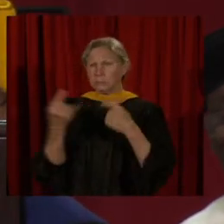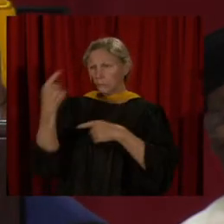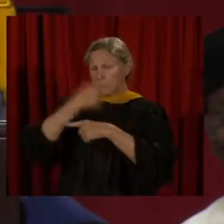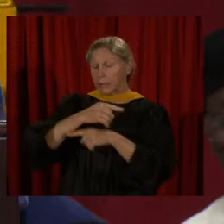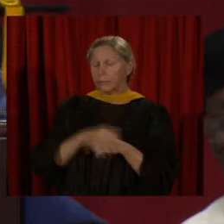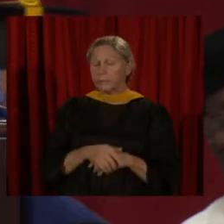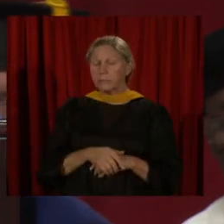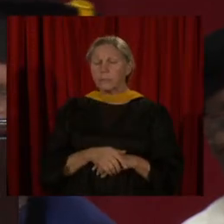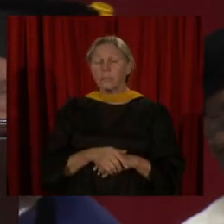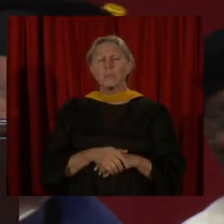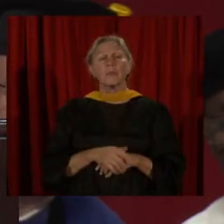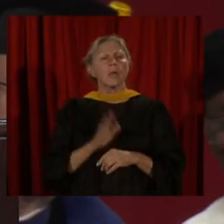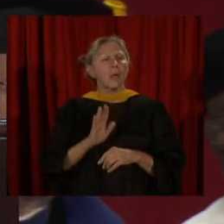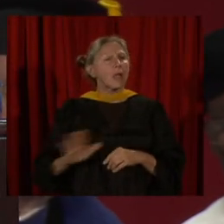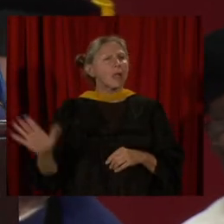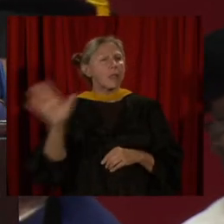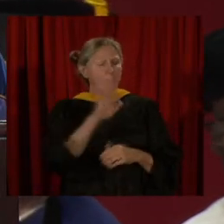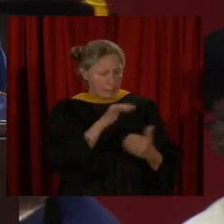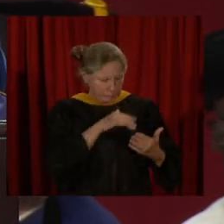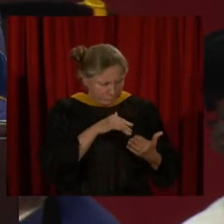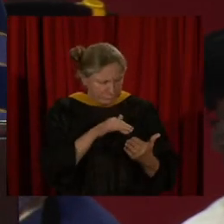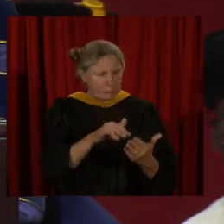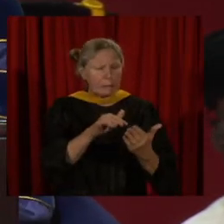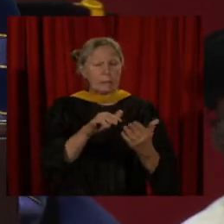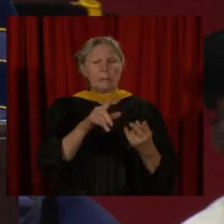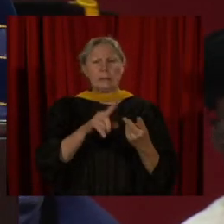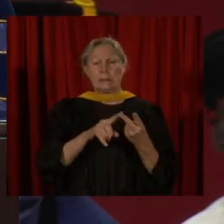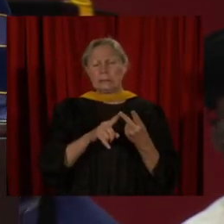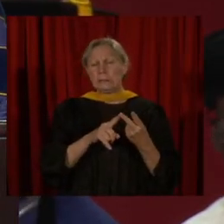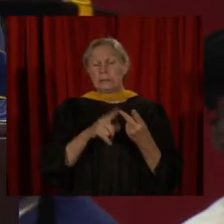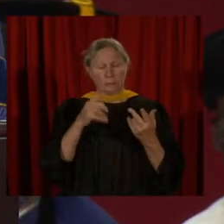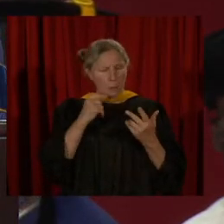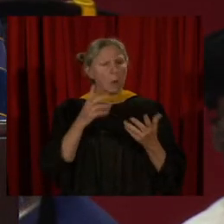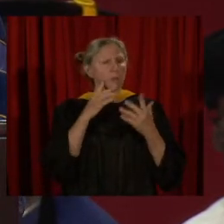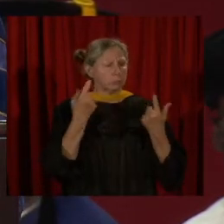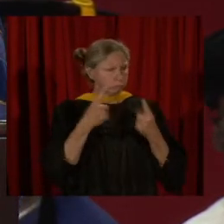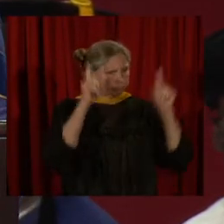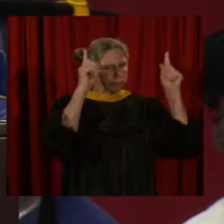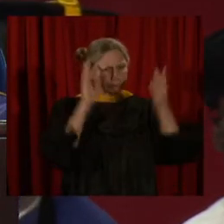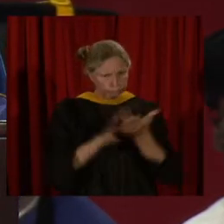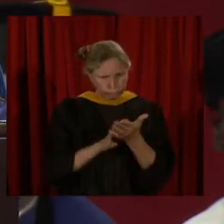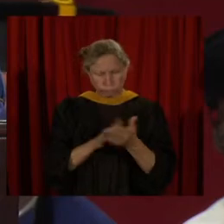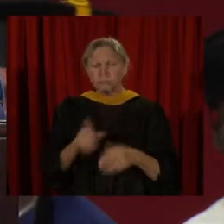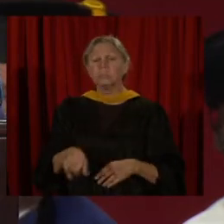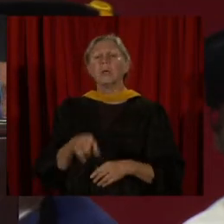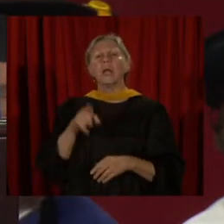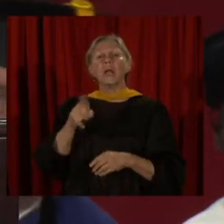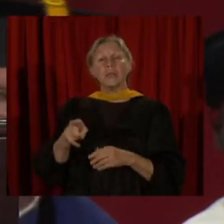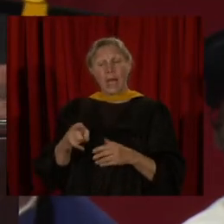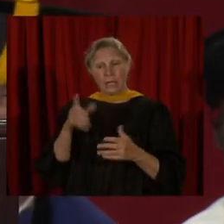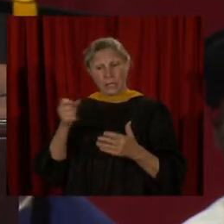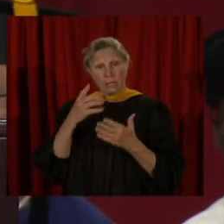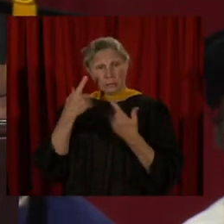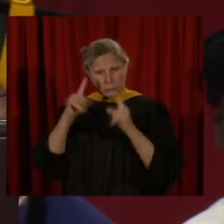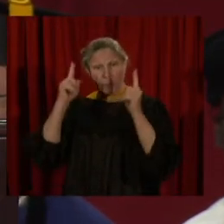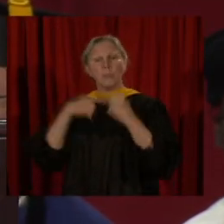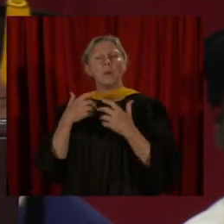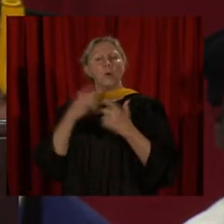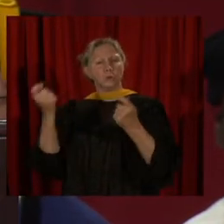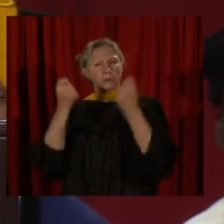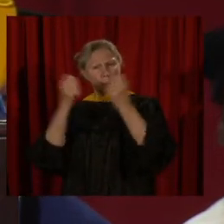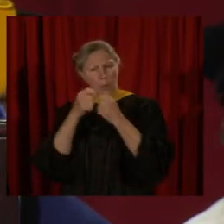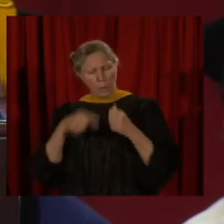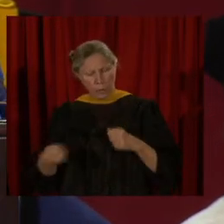for their achievements in scholarship, celebrate with them the joy of this accomplishment, and acknowledge